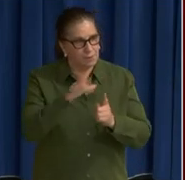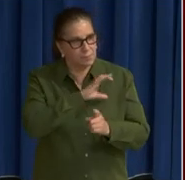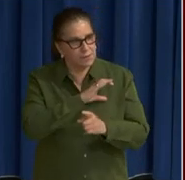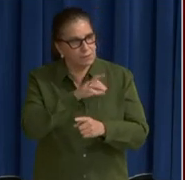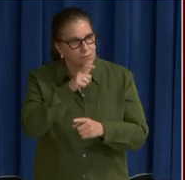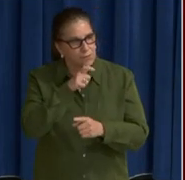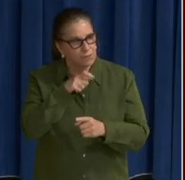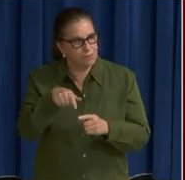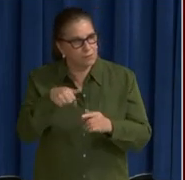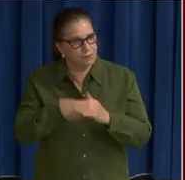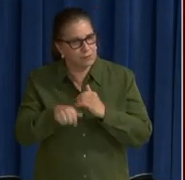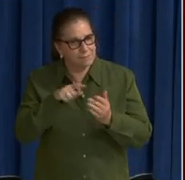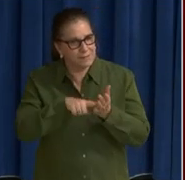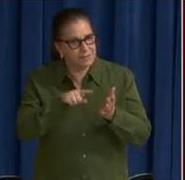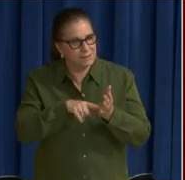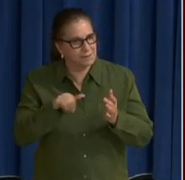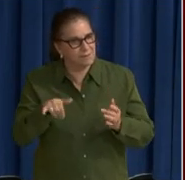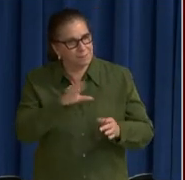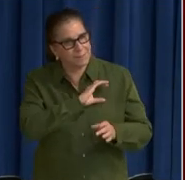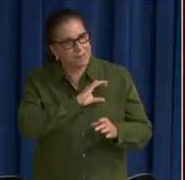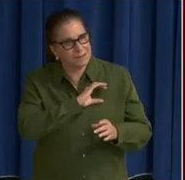Deputy Mayor, do you have it?